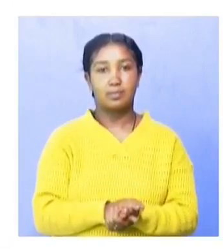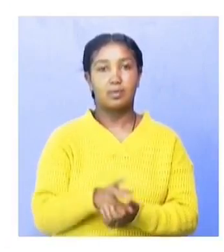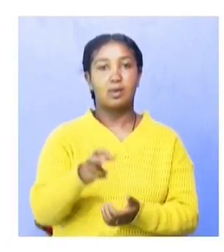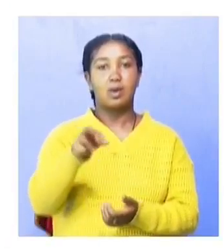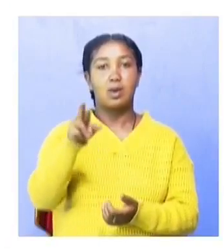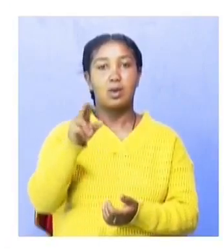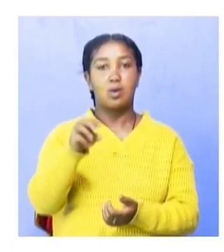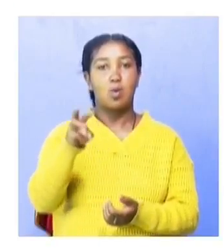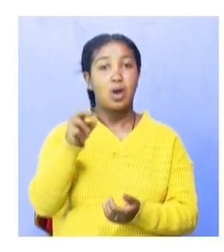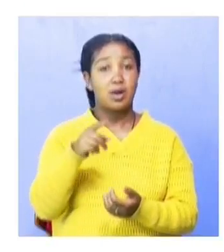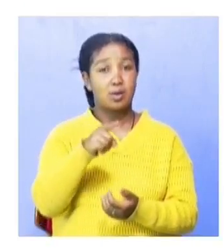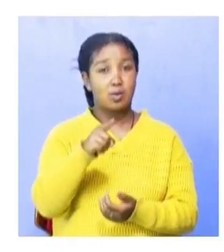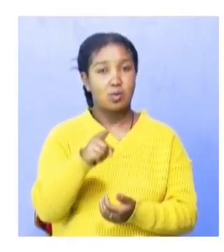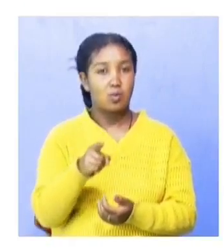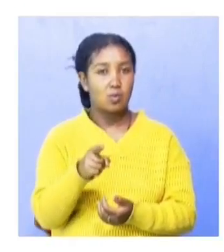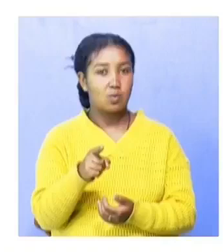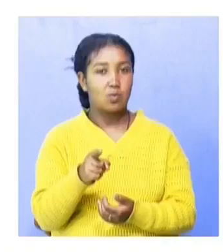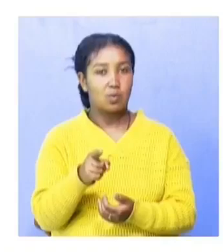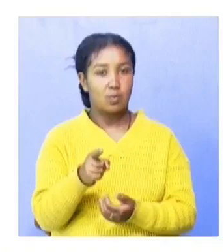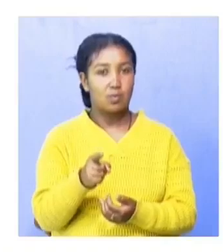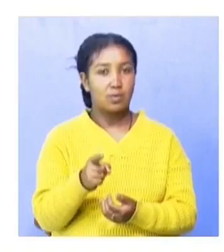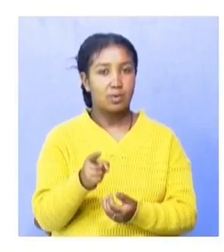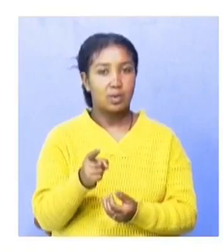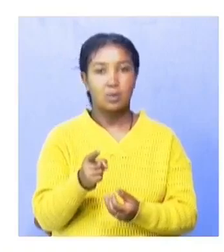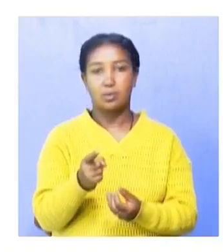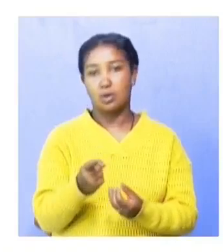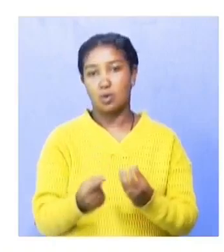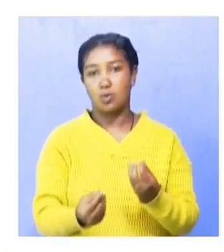you cooking